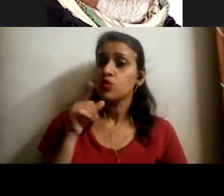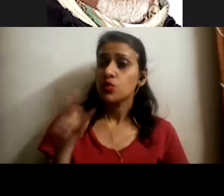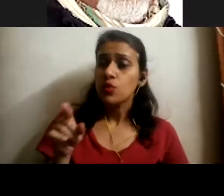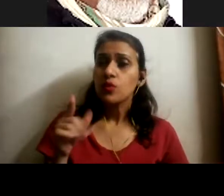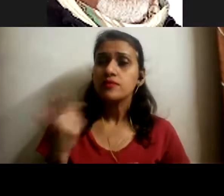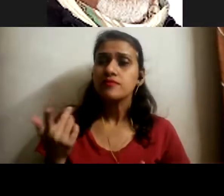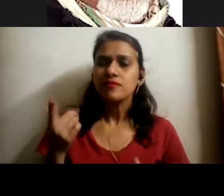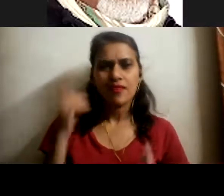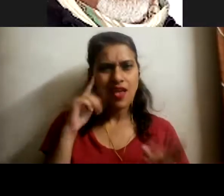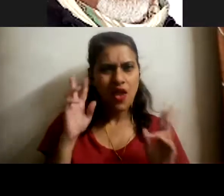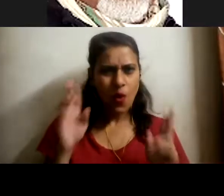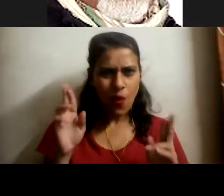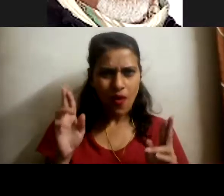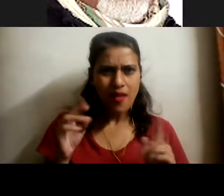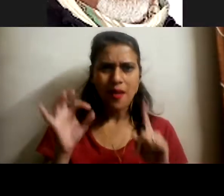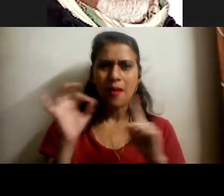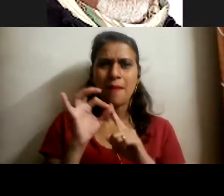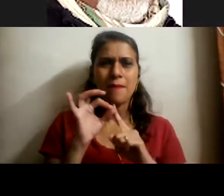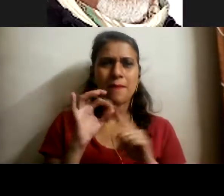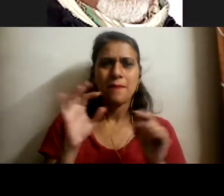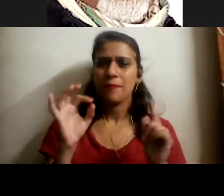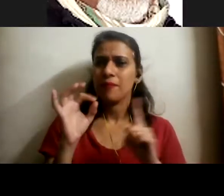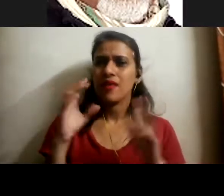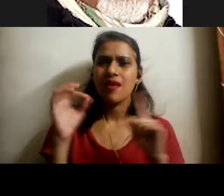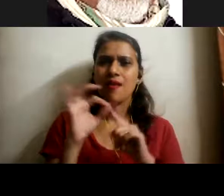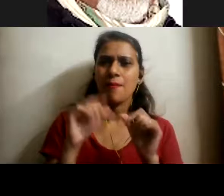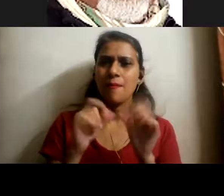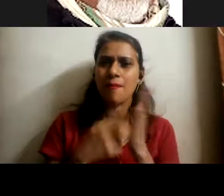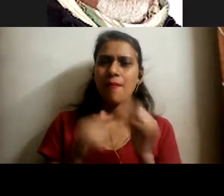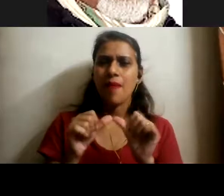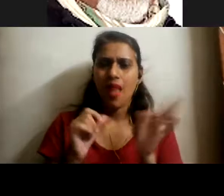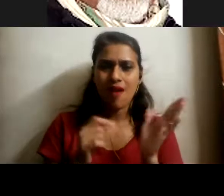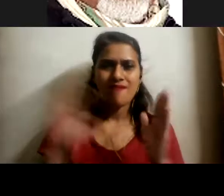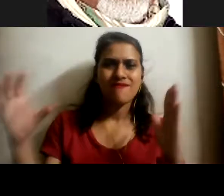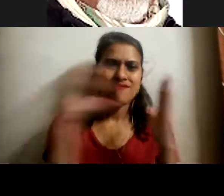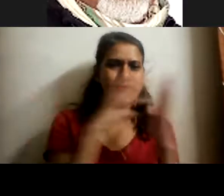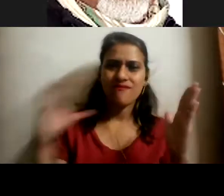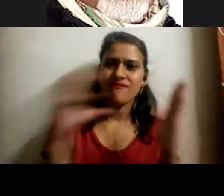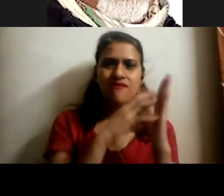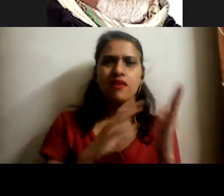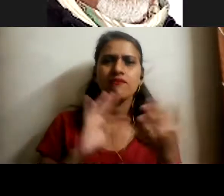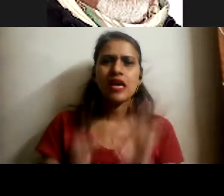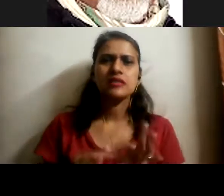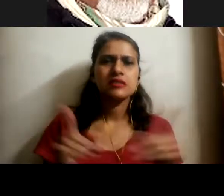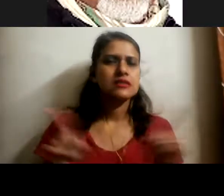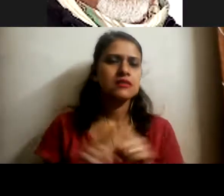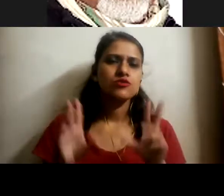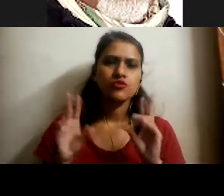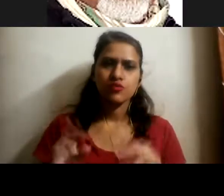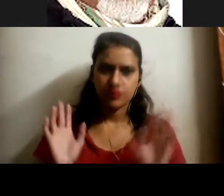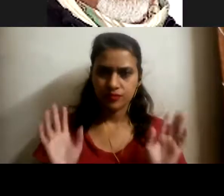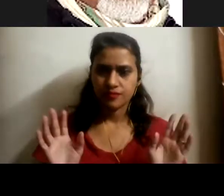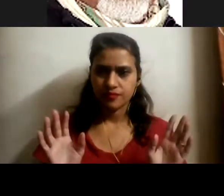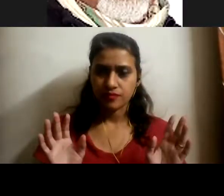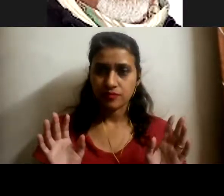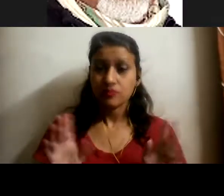not supposed to paraphrase. Most of them, instead of copy pasting, they paraphrase. Turnitin, there's an app. Usually, whenever